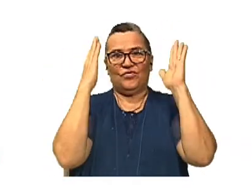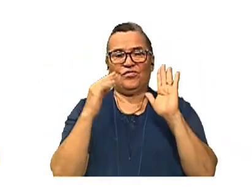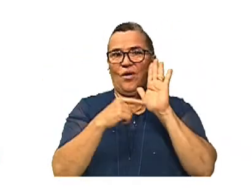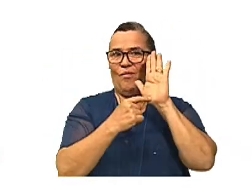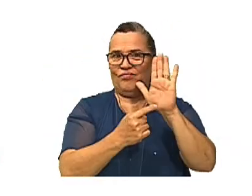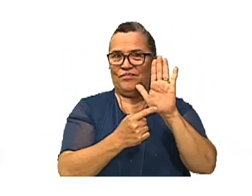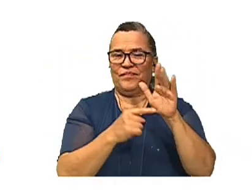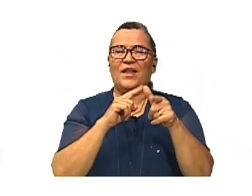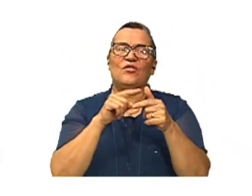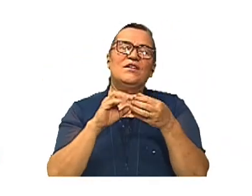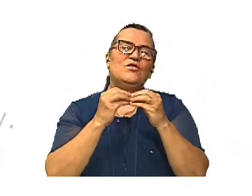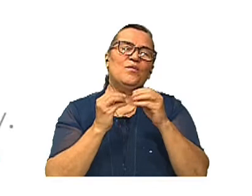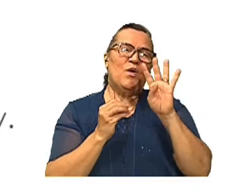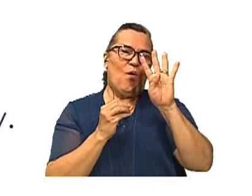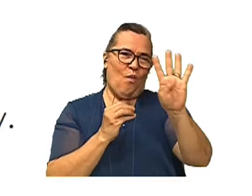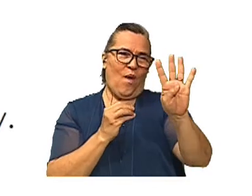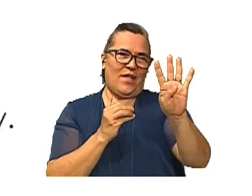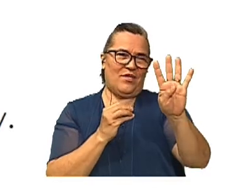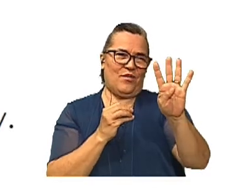to question number 4.